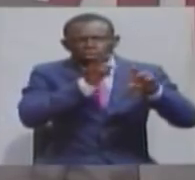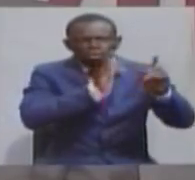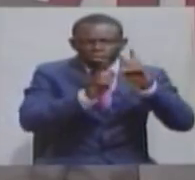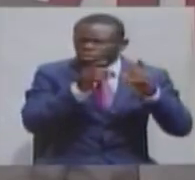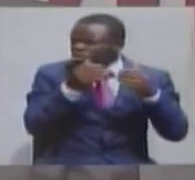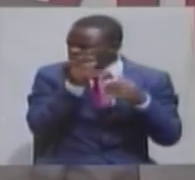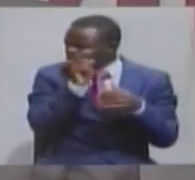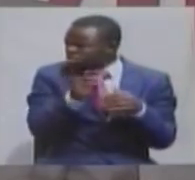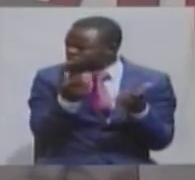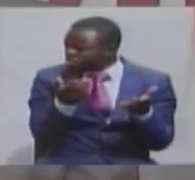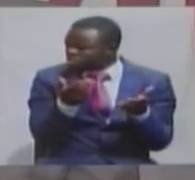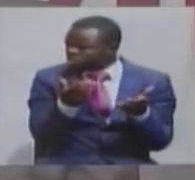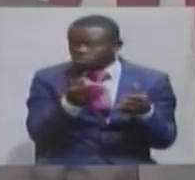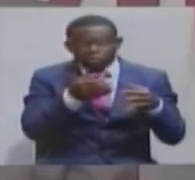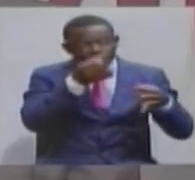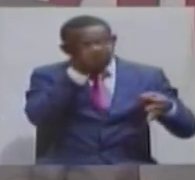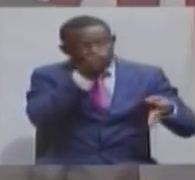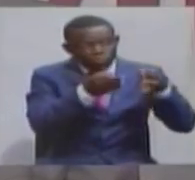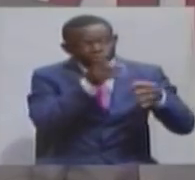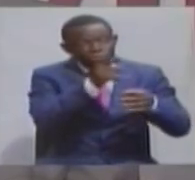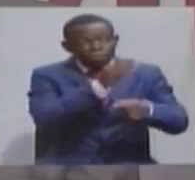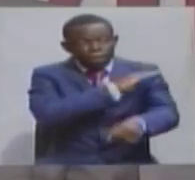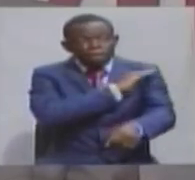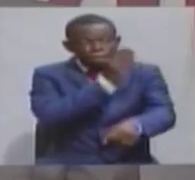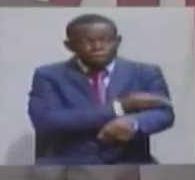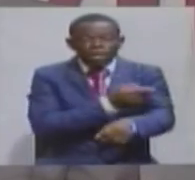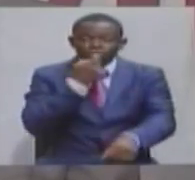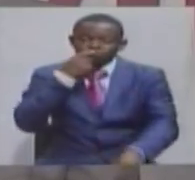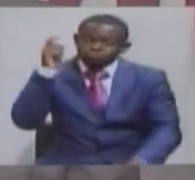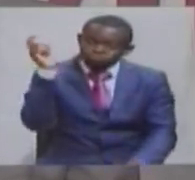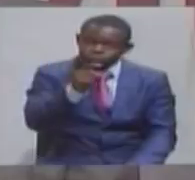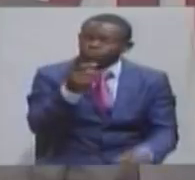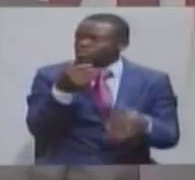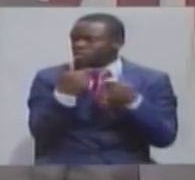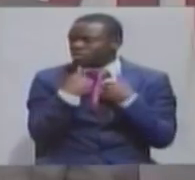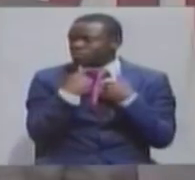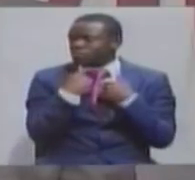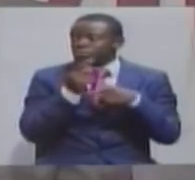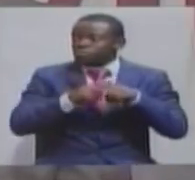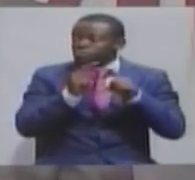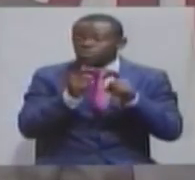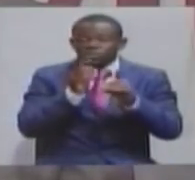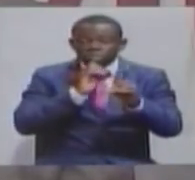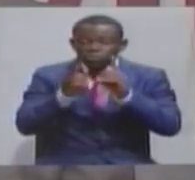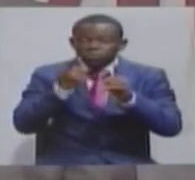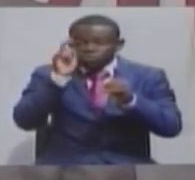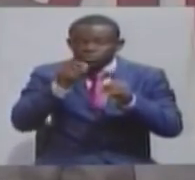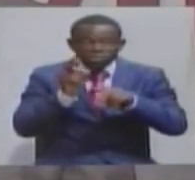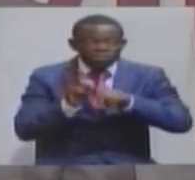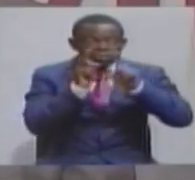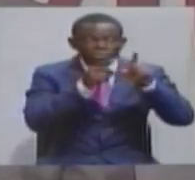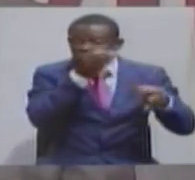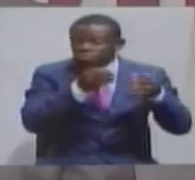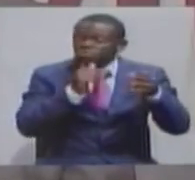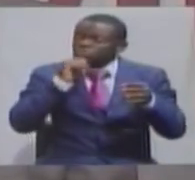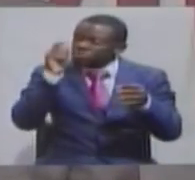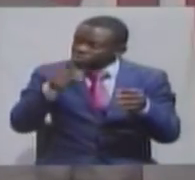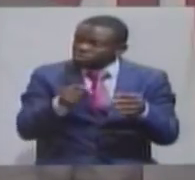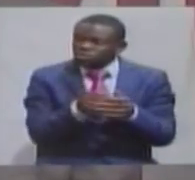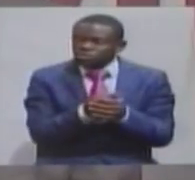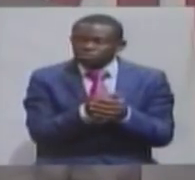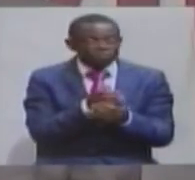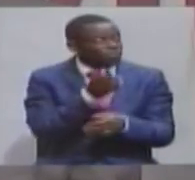the power, the mandate to compel action. But you don't go there to dialogue. You dialogue. Your colleagues want to secure enforcement. They don't want